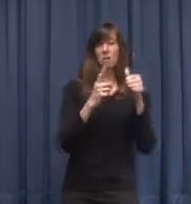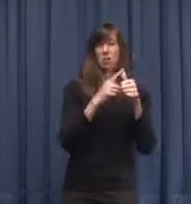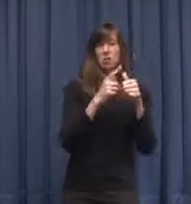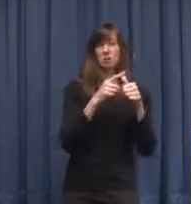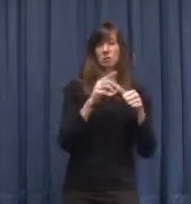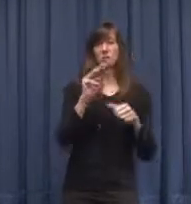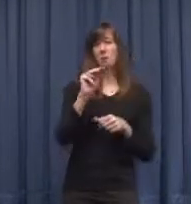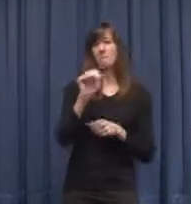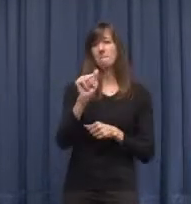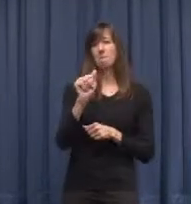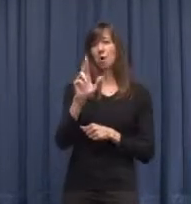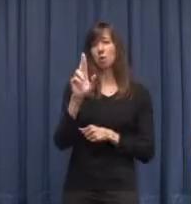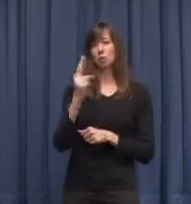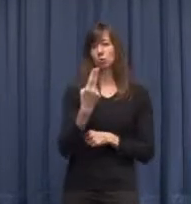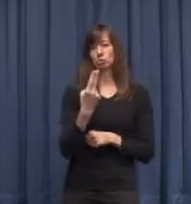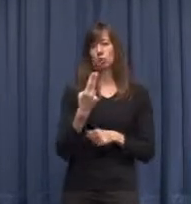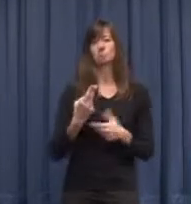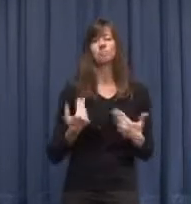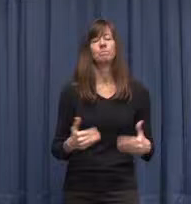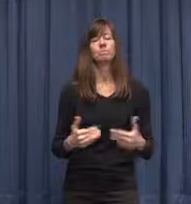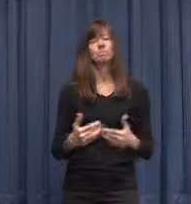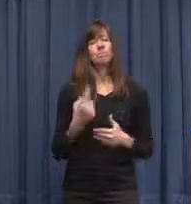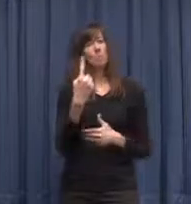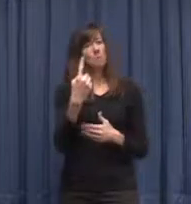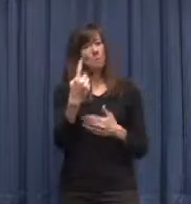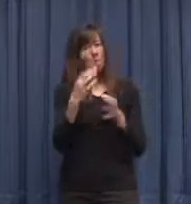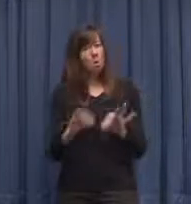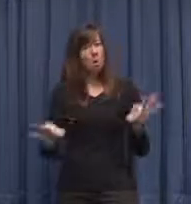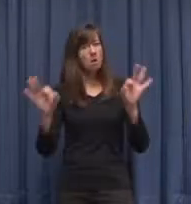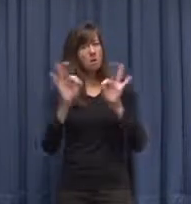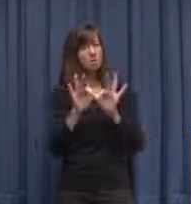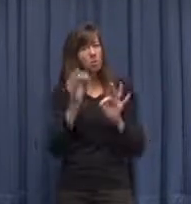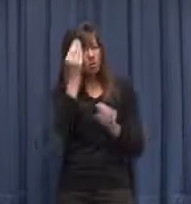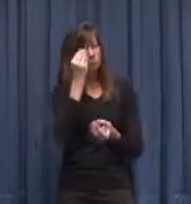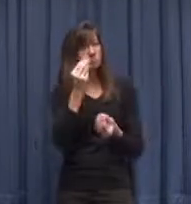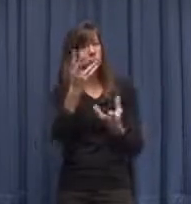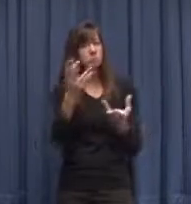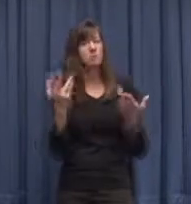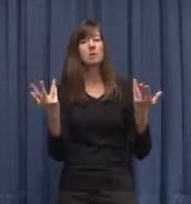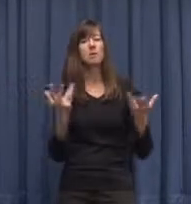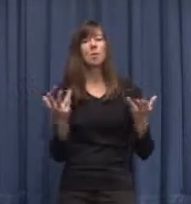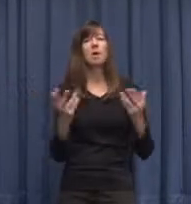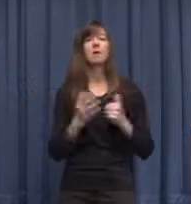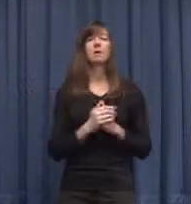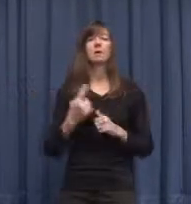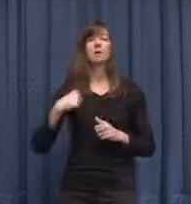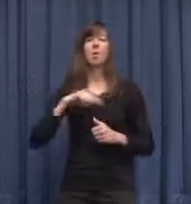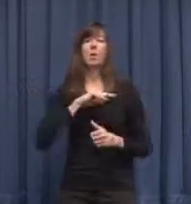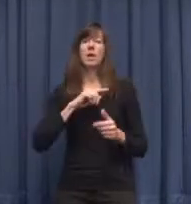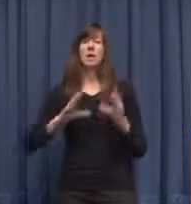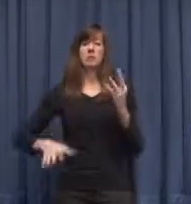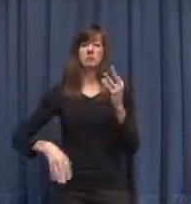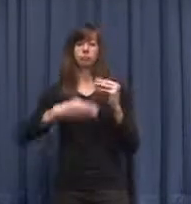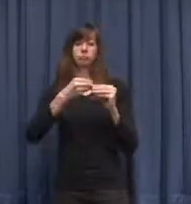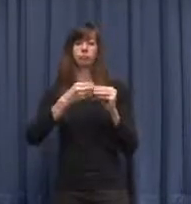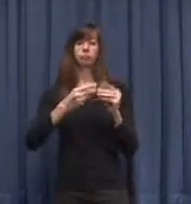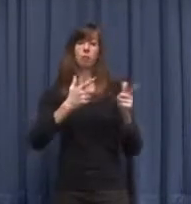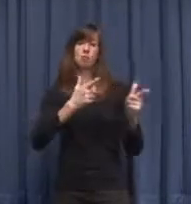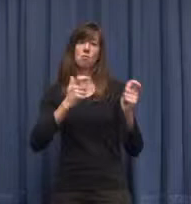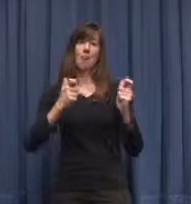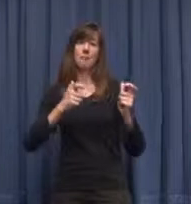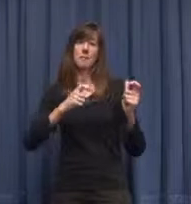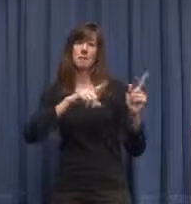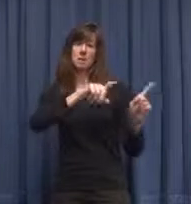One caveat here that I do think is important: as we've added rapid testing capacity, what we call point of